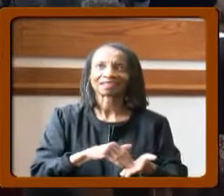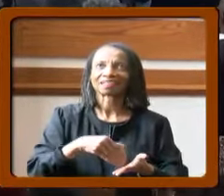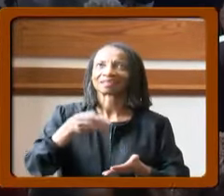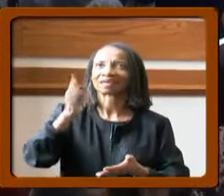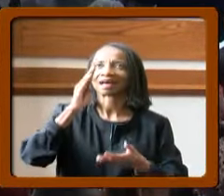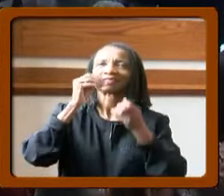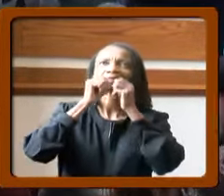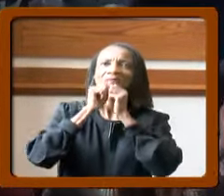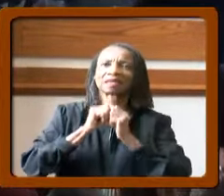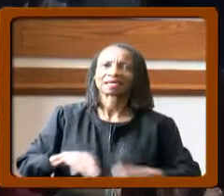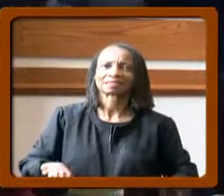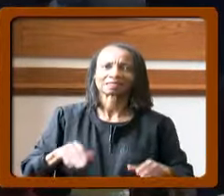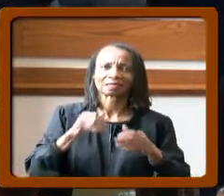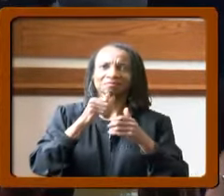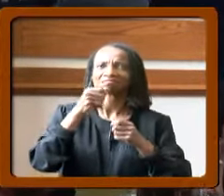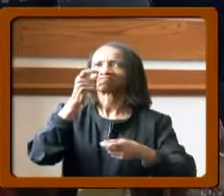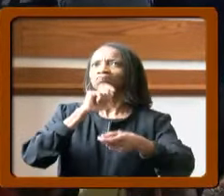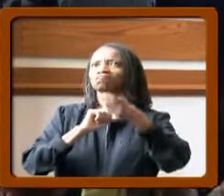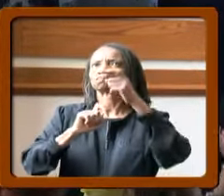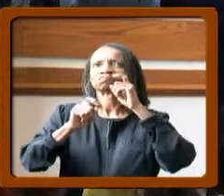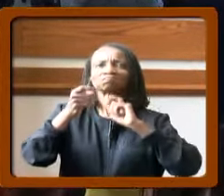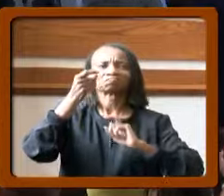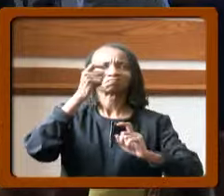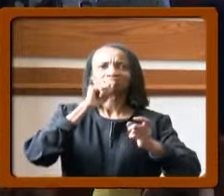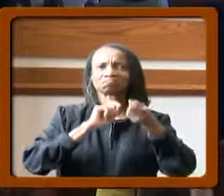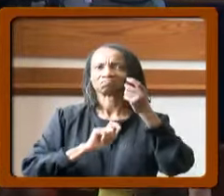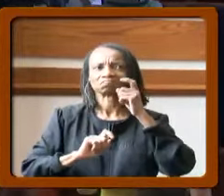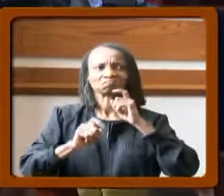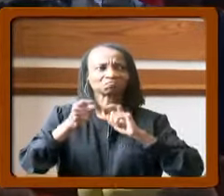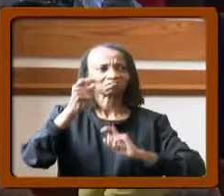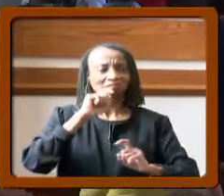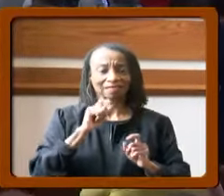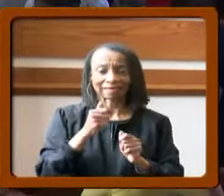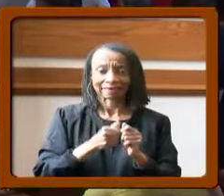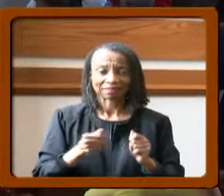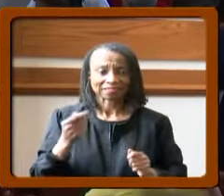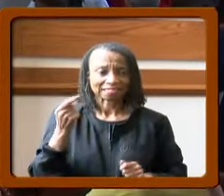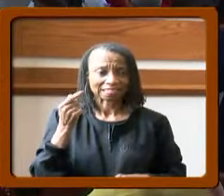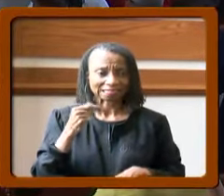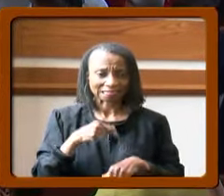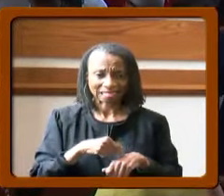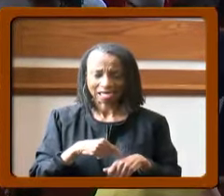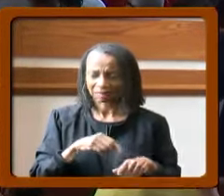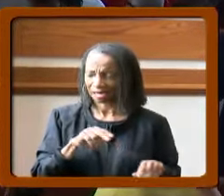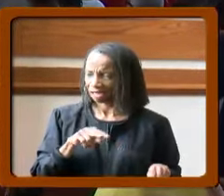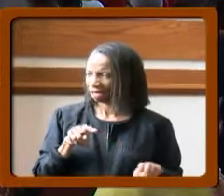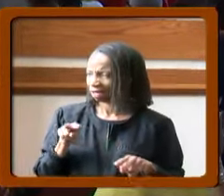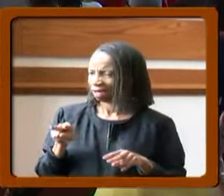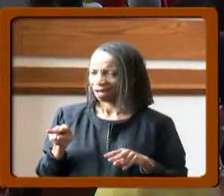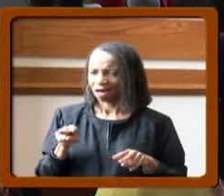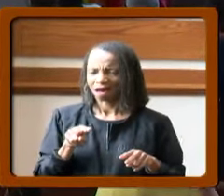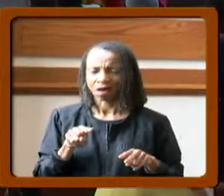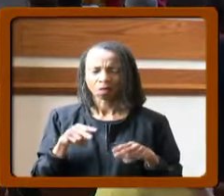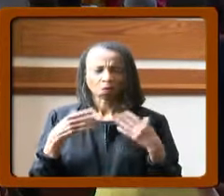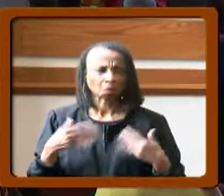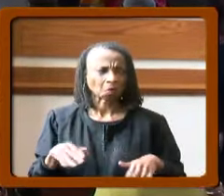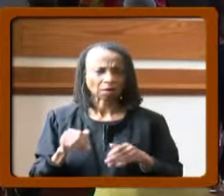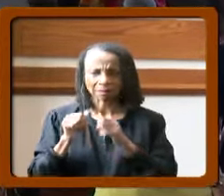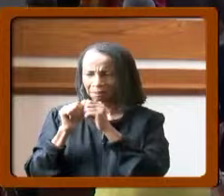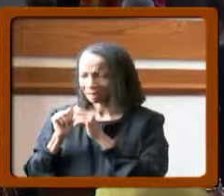and over. Matter of fact, every time I turn around, he keeps